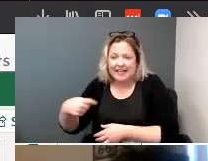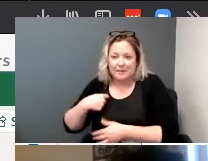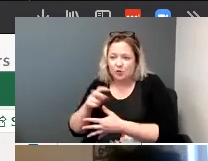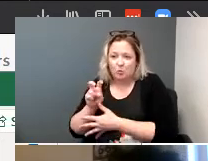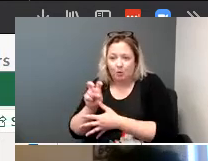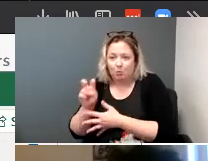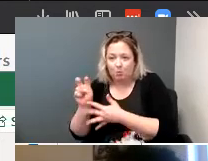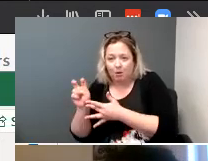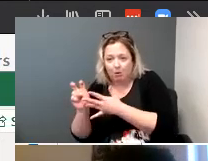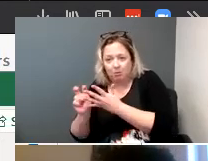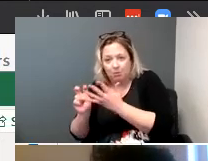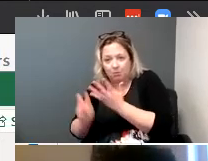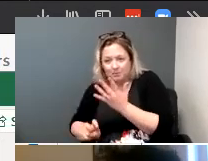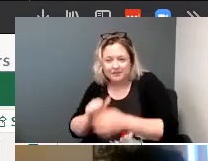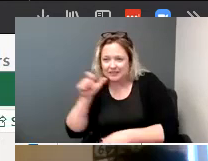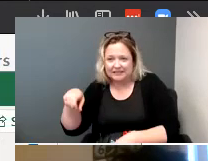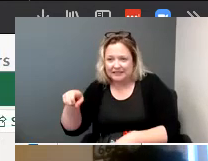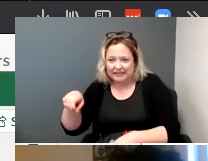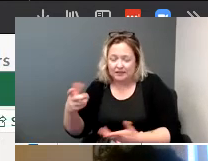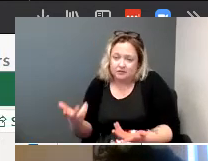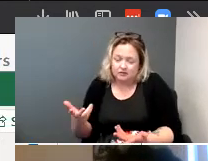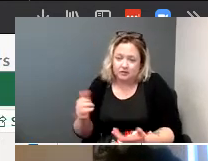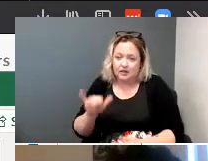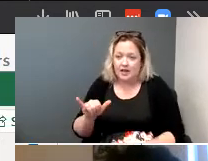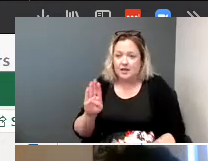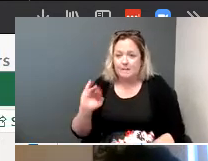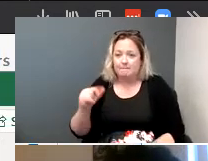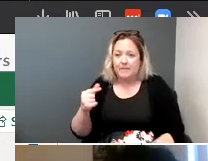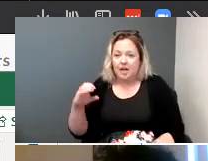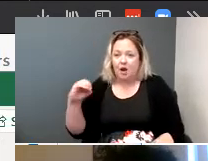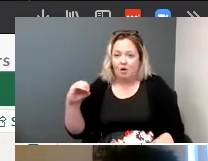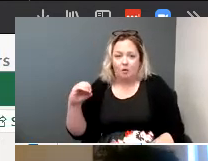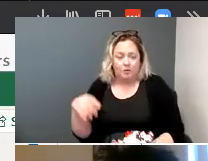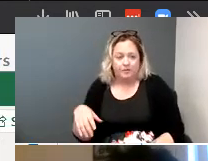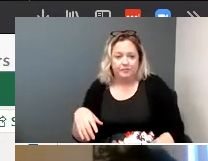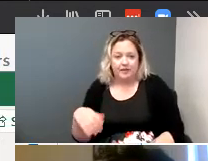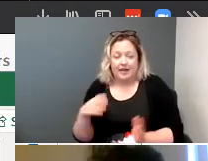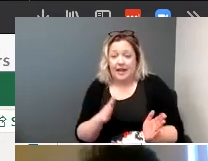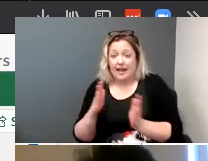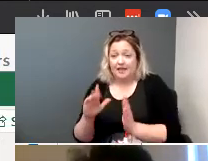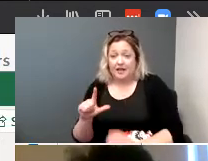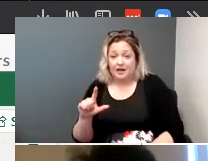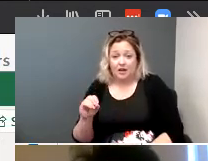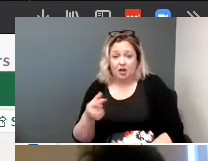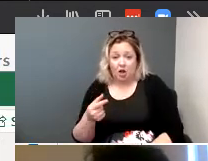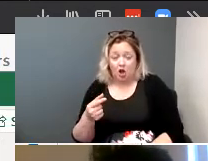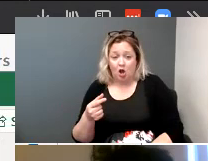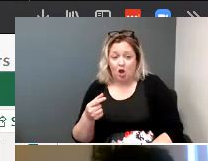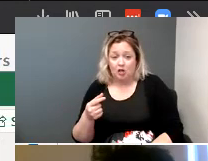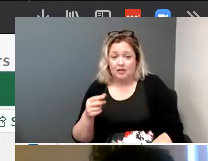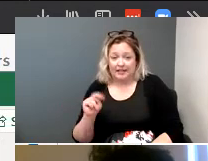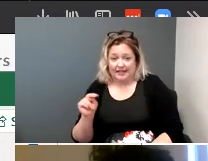an big O of 1 complexity. Then we have log base 2 of n complexities. Then on top of that,